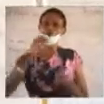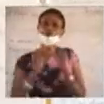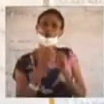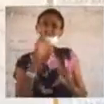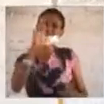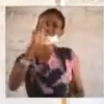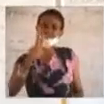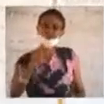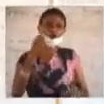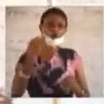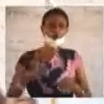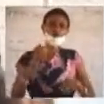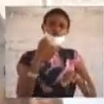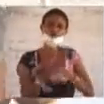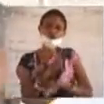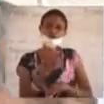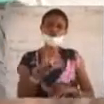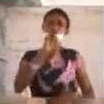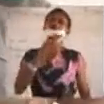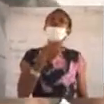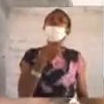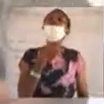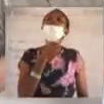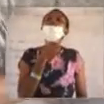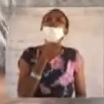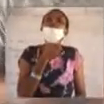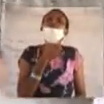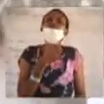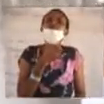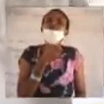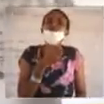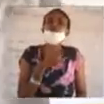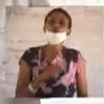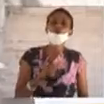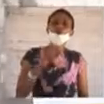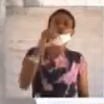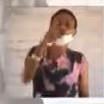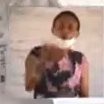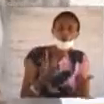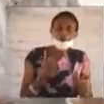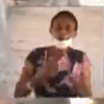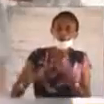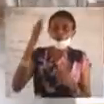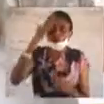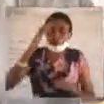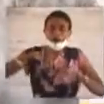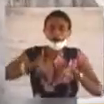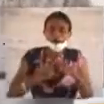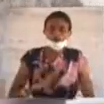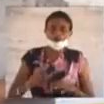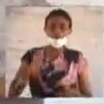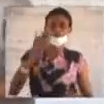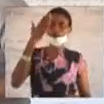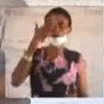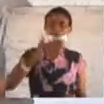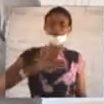feeling ill. So I want to also take it. Even when my mother is not around, my father is not around, let me